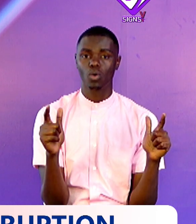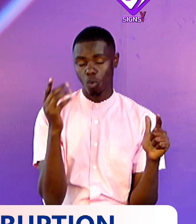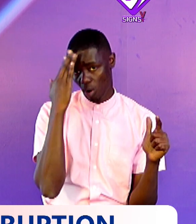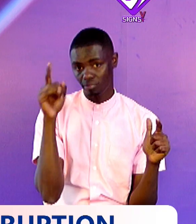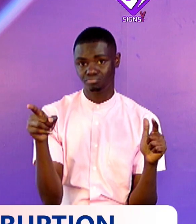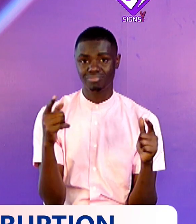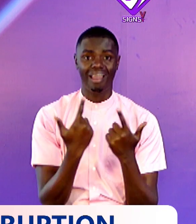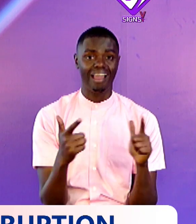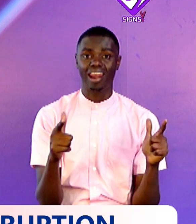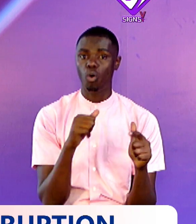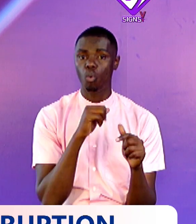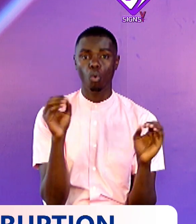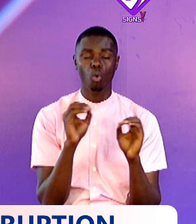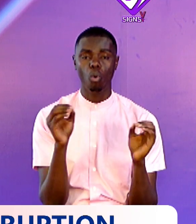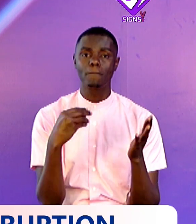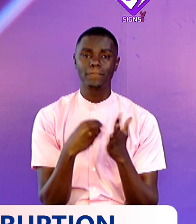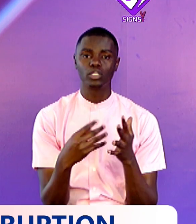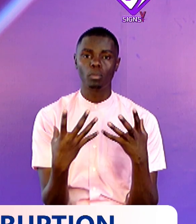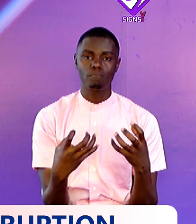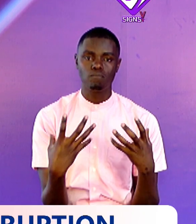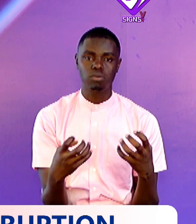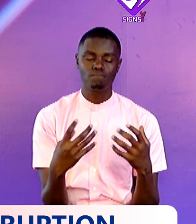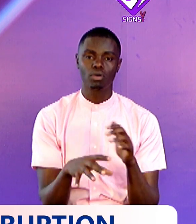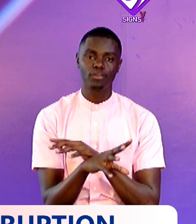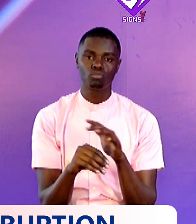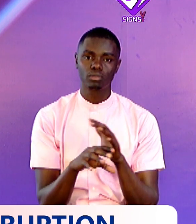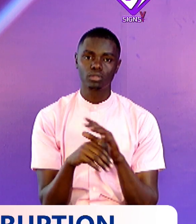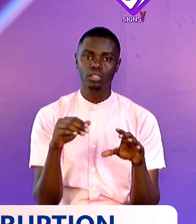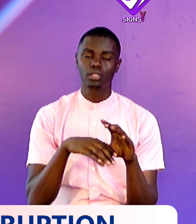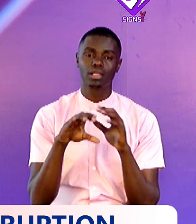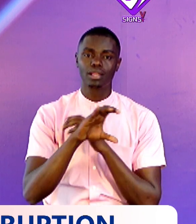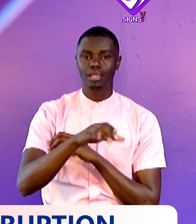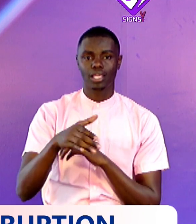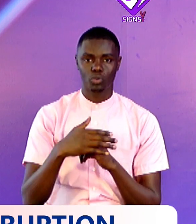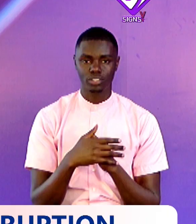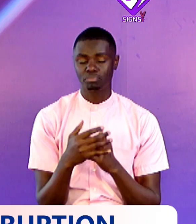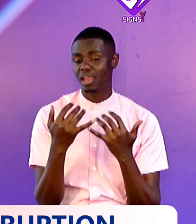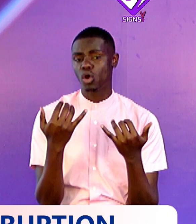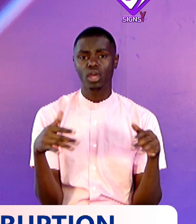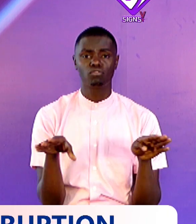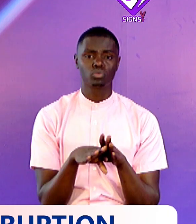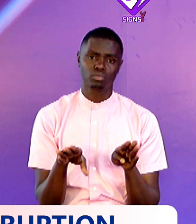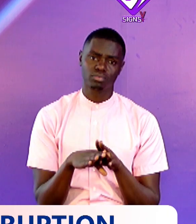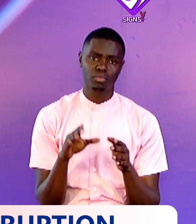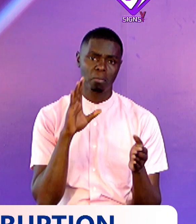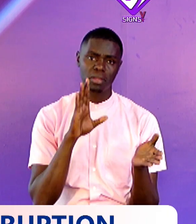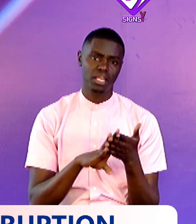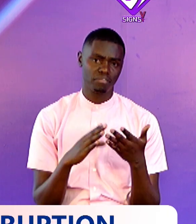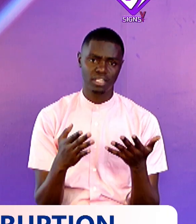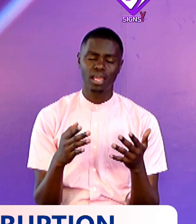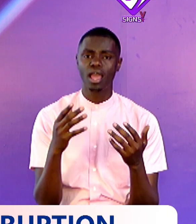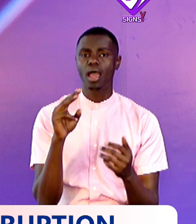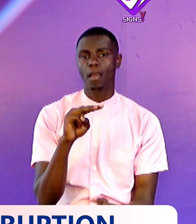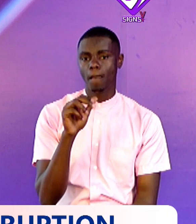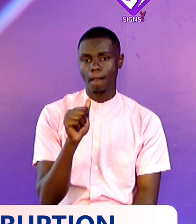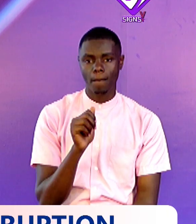money or for resources to be swindled out of Meru. Perfect. Country. We have to close it there, believe it or not. Maureen